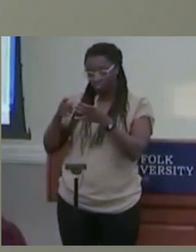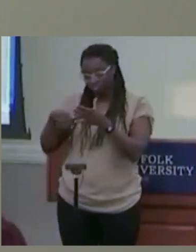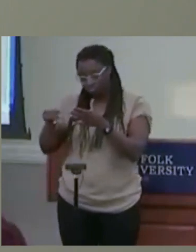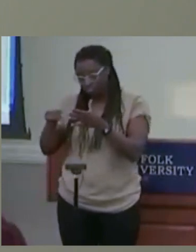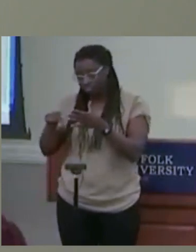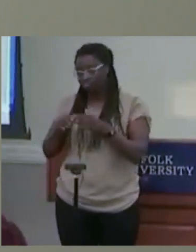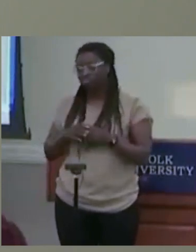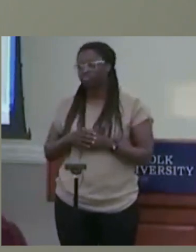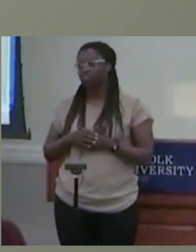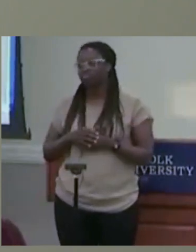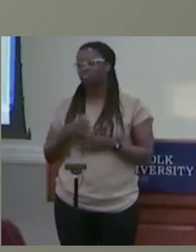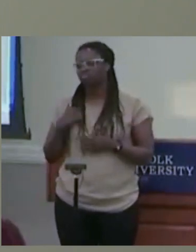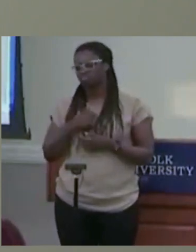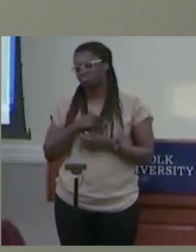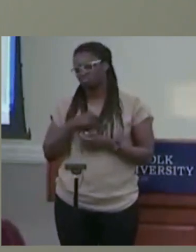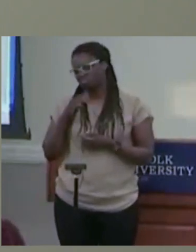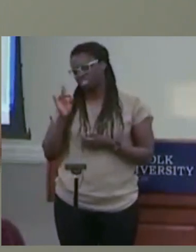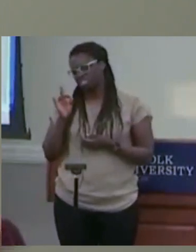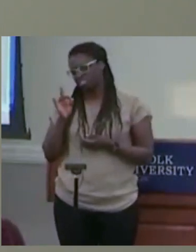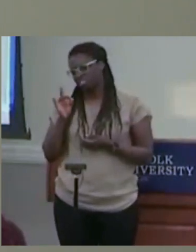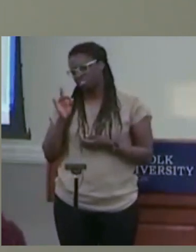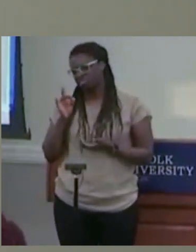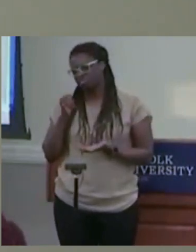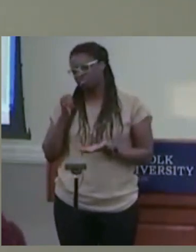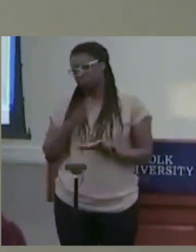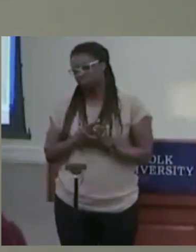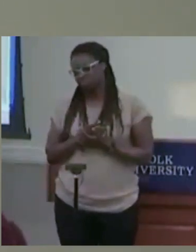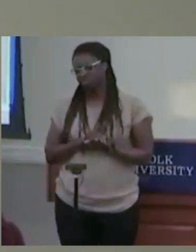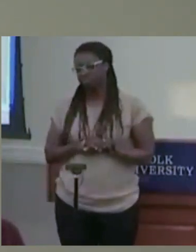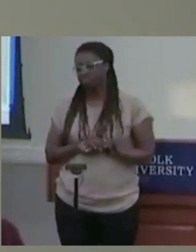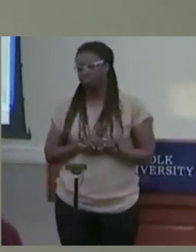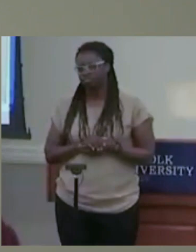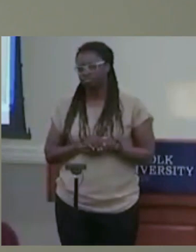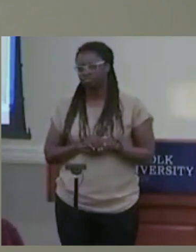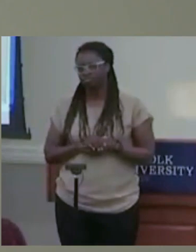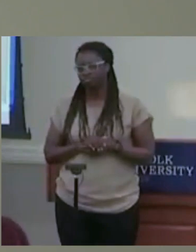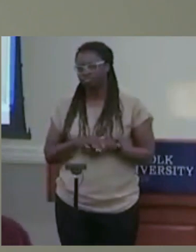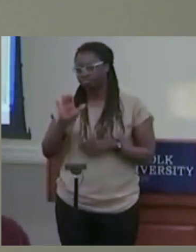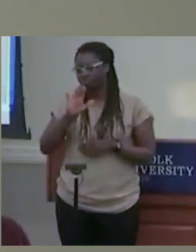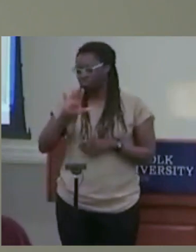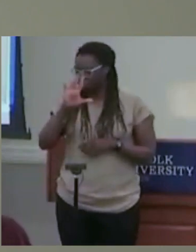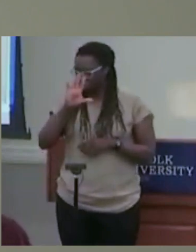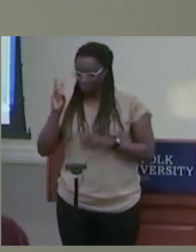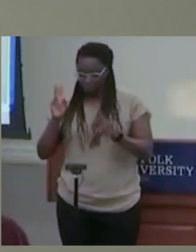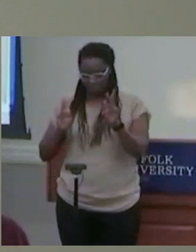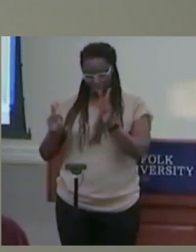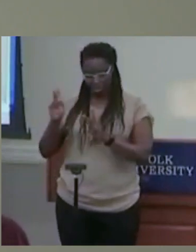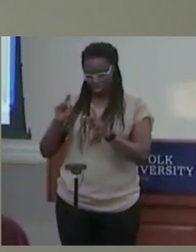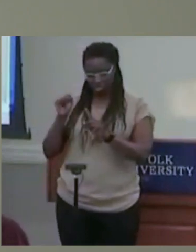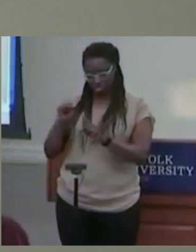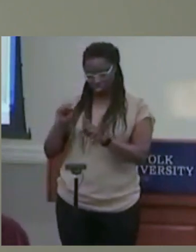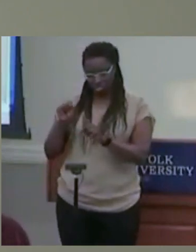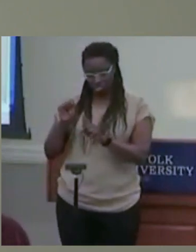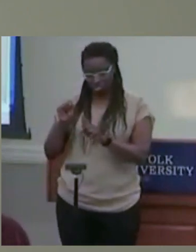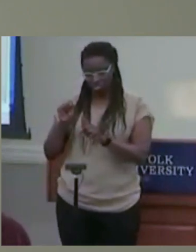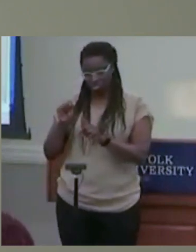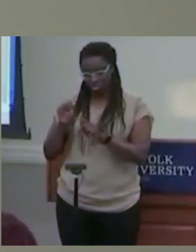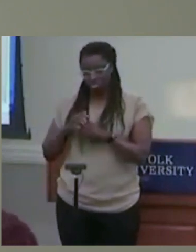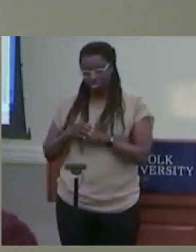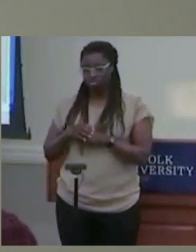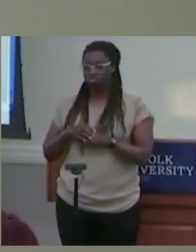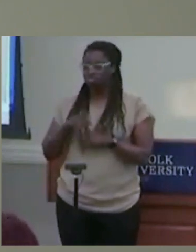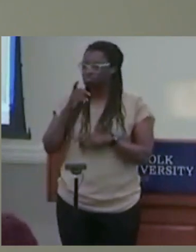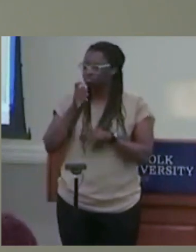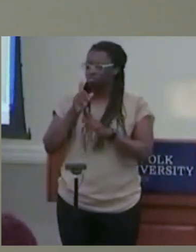were a potential for 5 to 6 people this year for the blind who would respond and be active